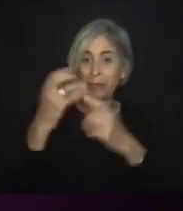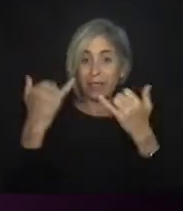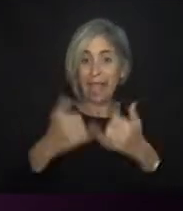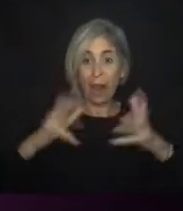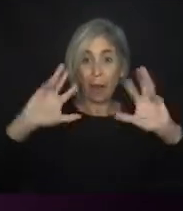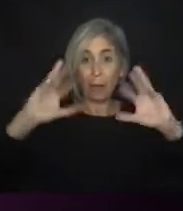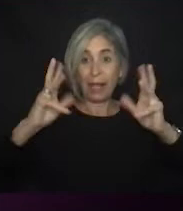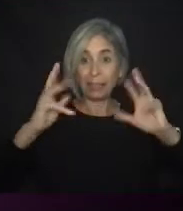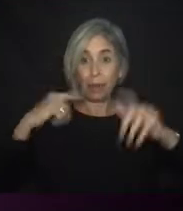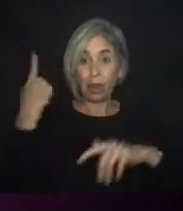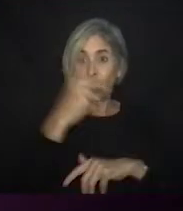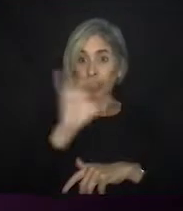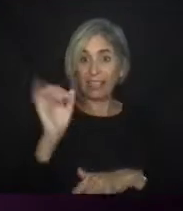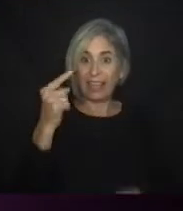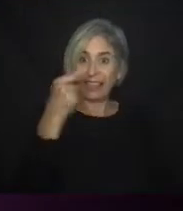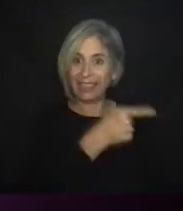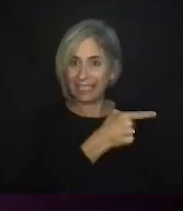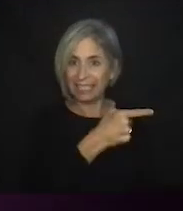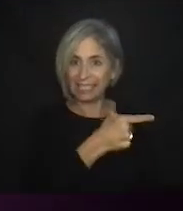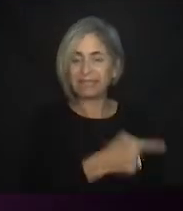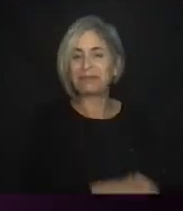is played like this.